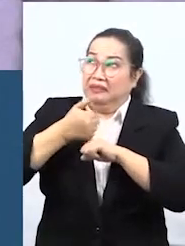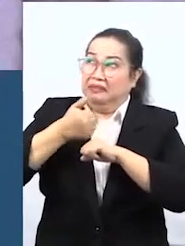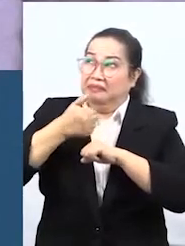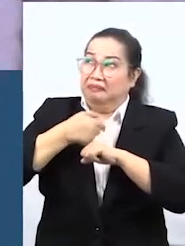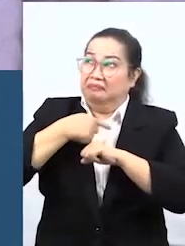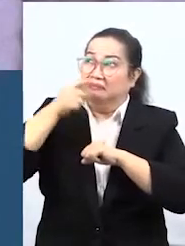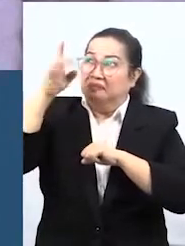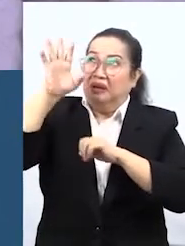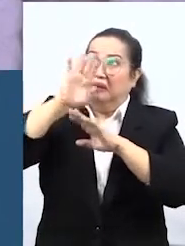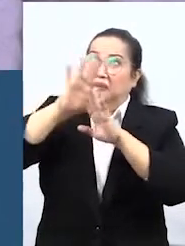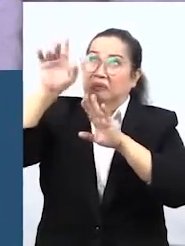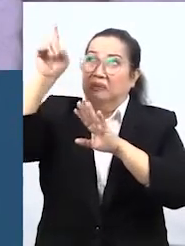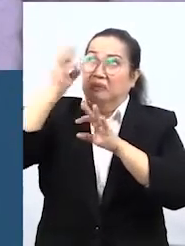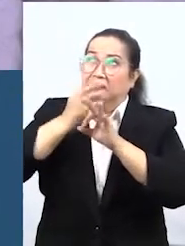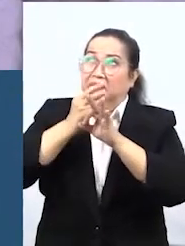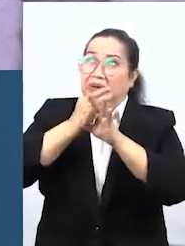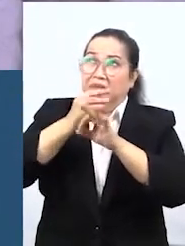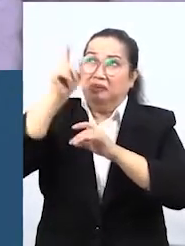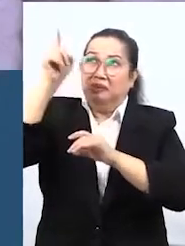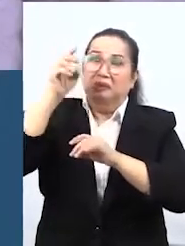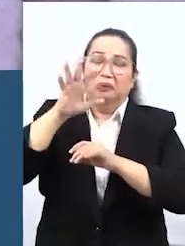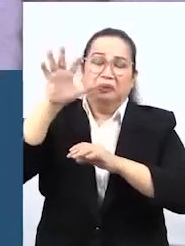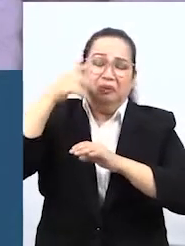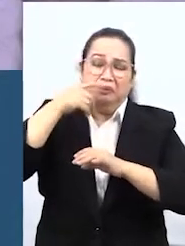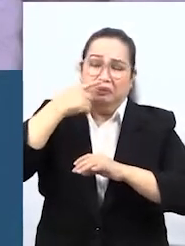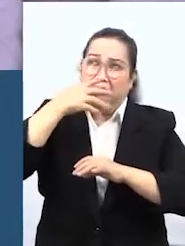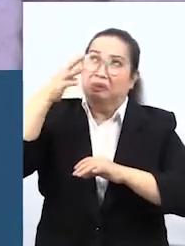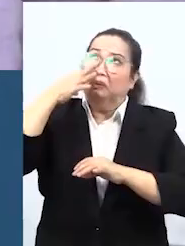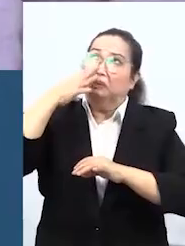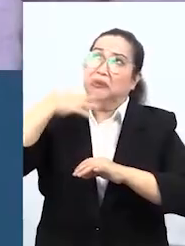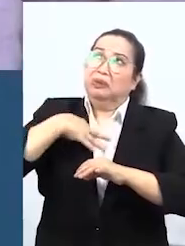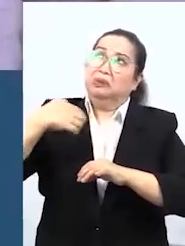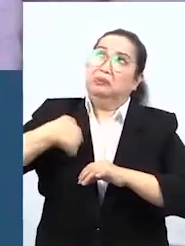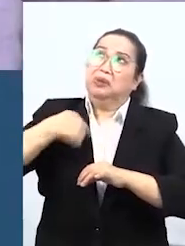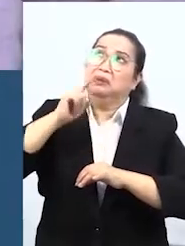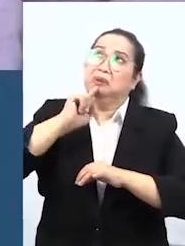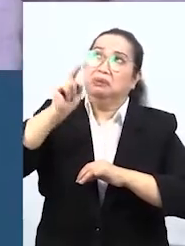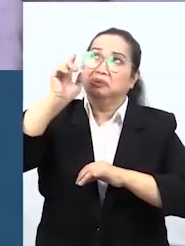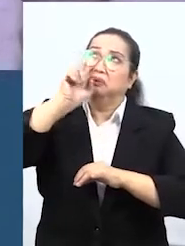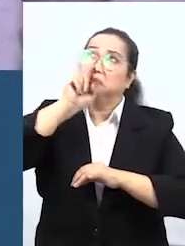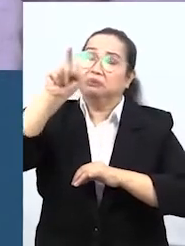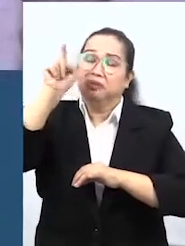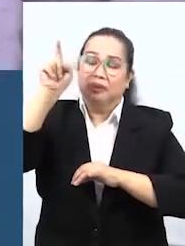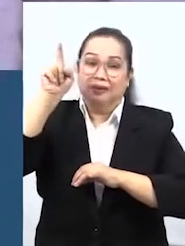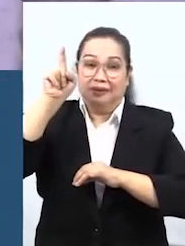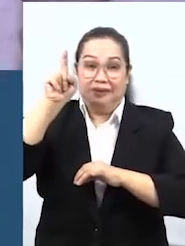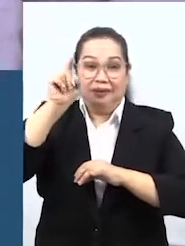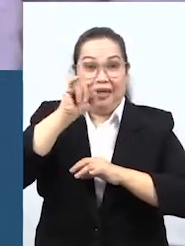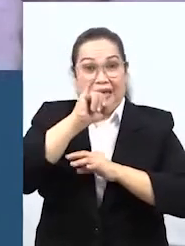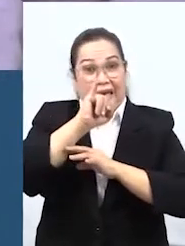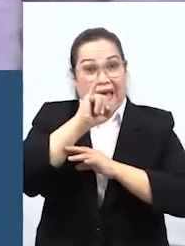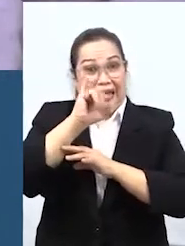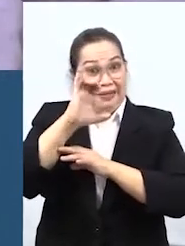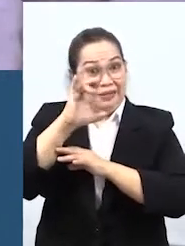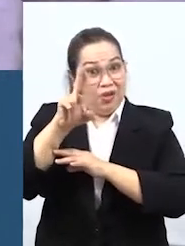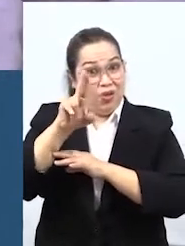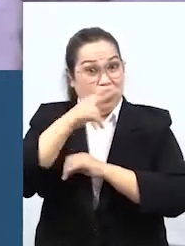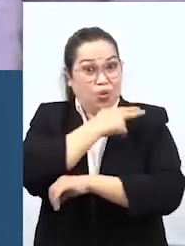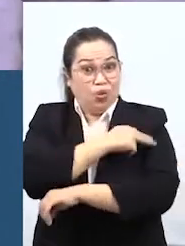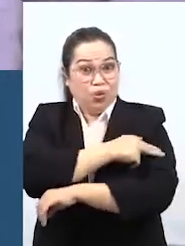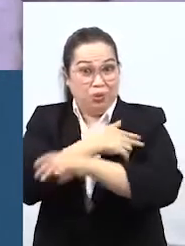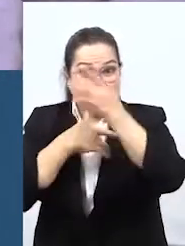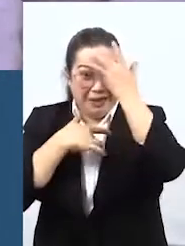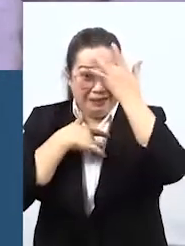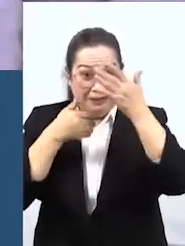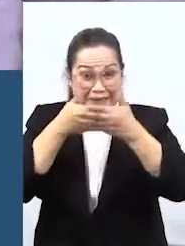Promises kita na lord naman ako mahal so when you are in the IC you or somebody whom you